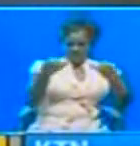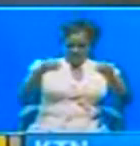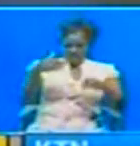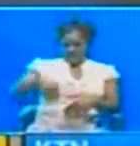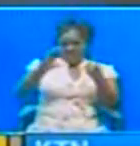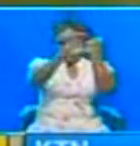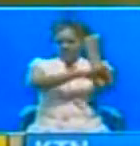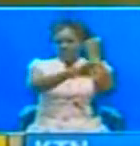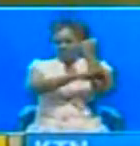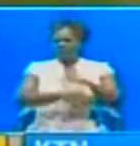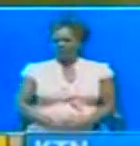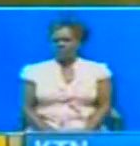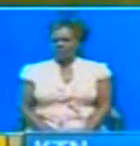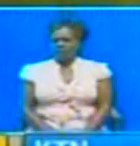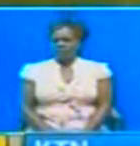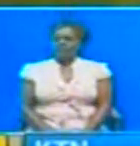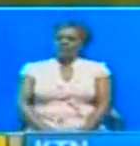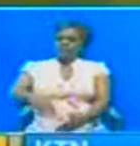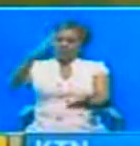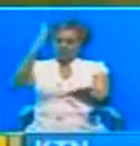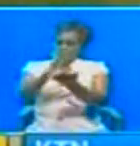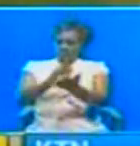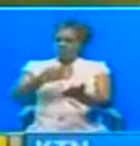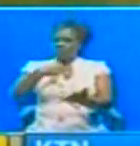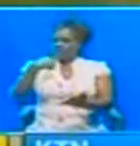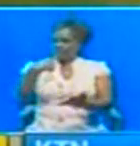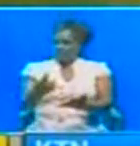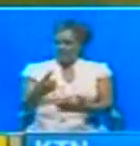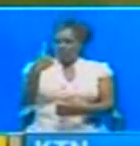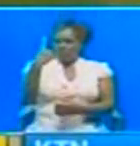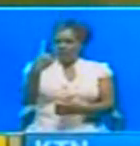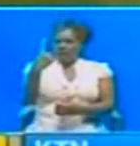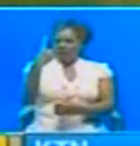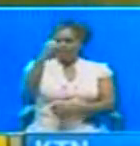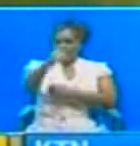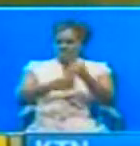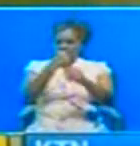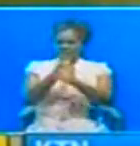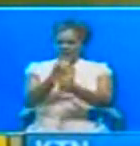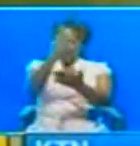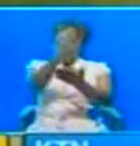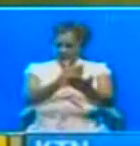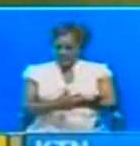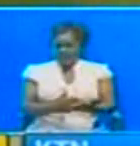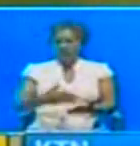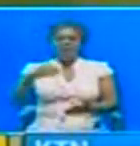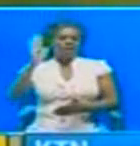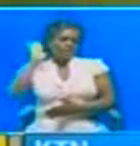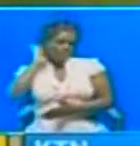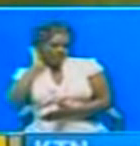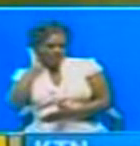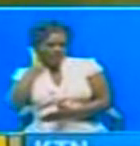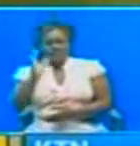the country? I can assure you, for the last 1.5 years, we have had